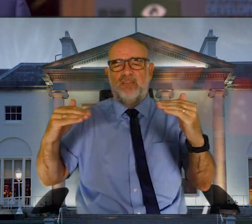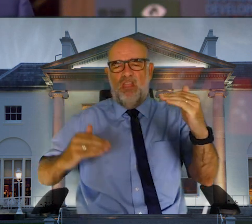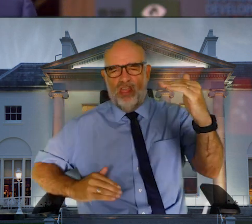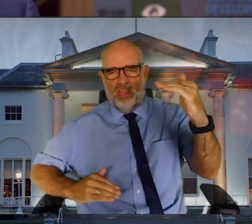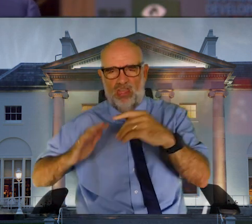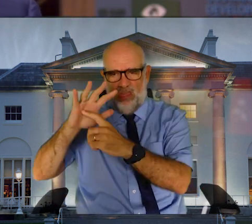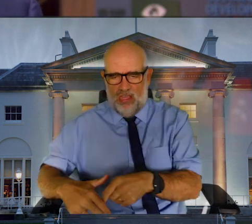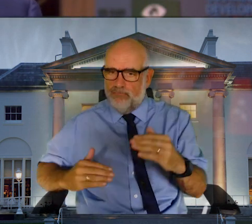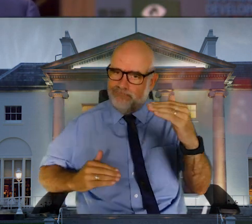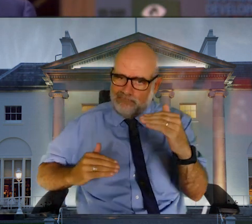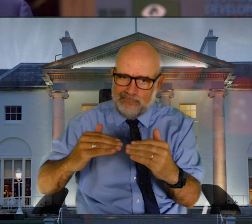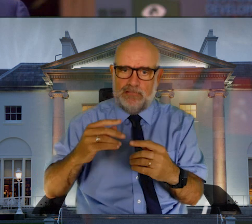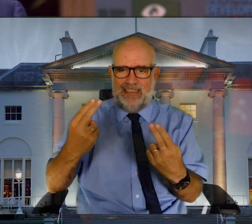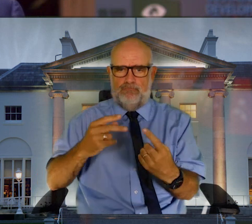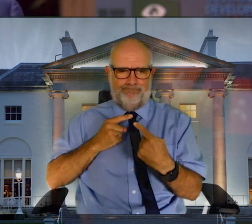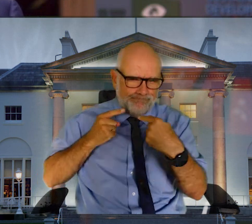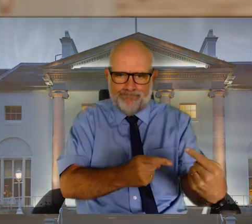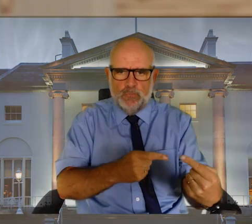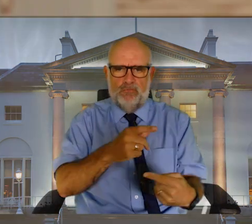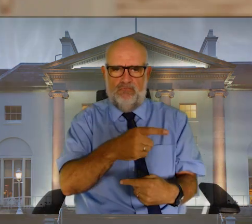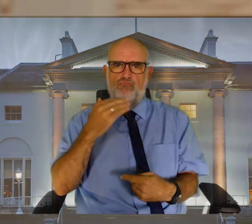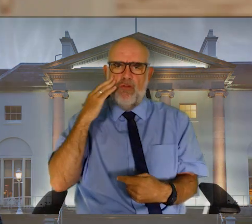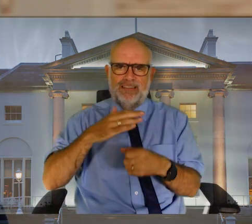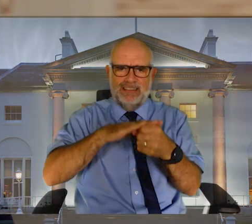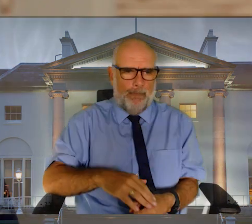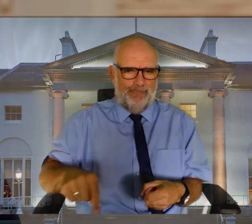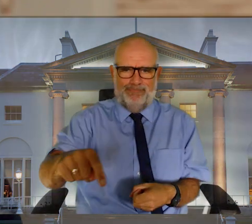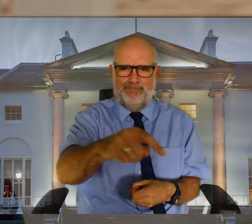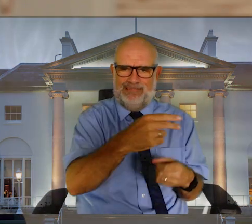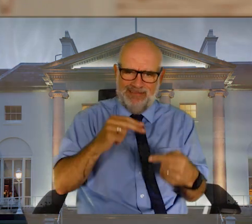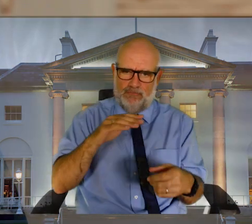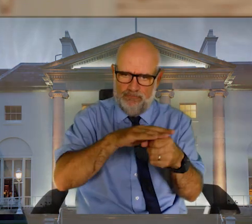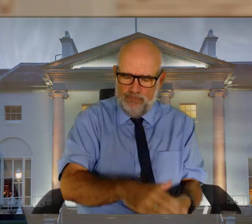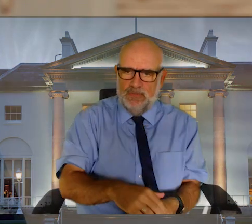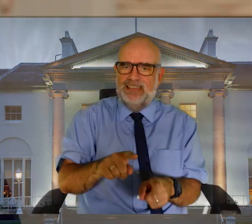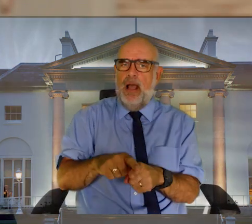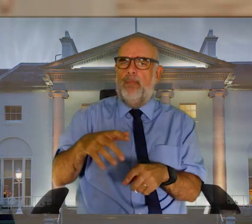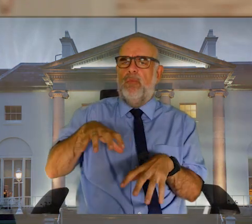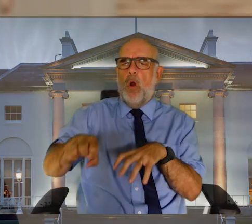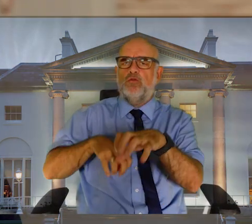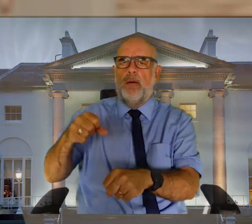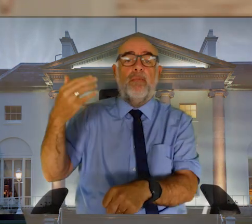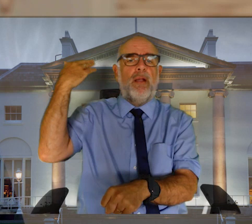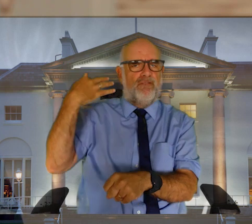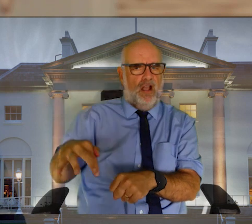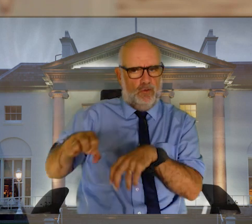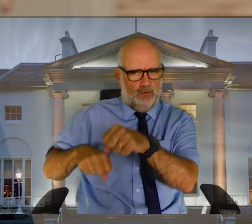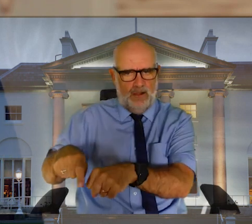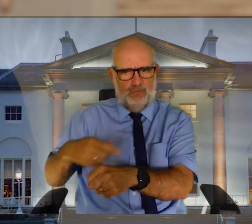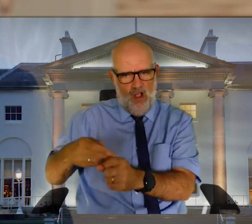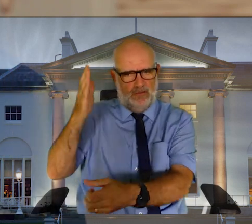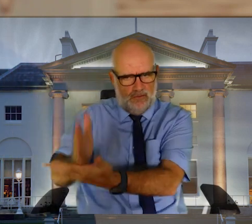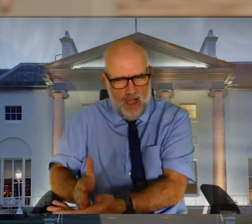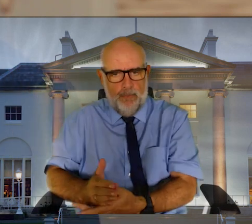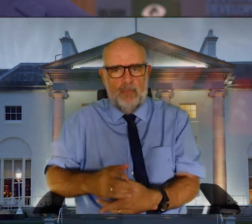racism that has not eschewed the legacy of colonialism, an unfair international trade that represents little less than a